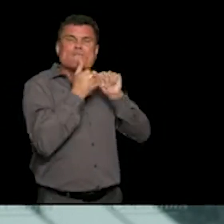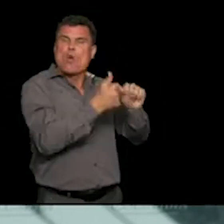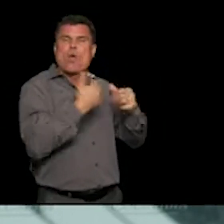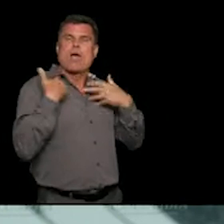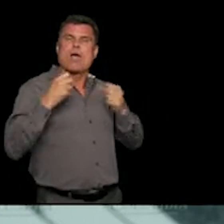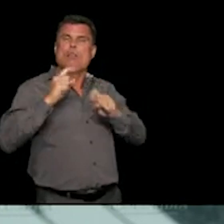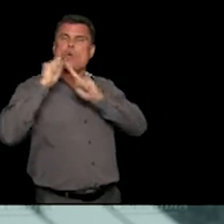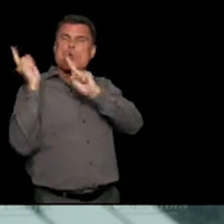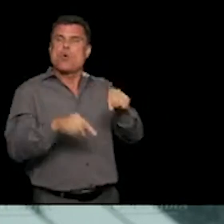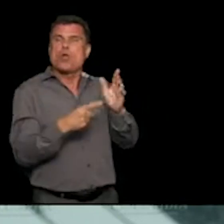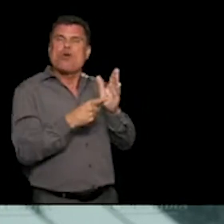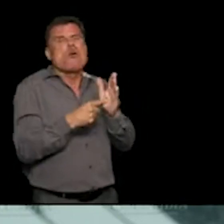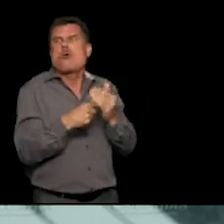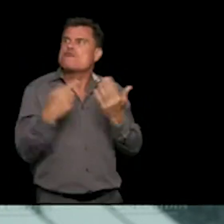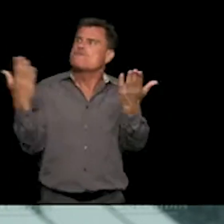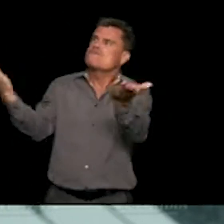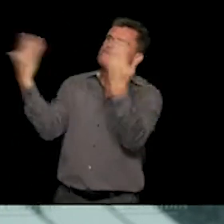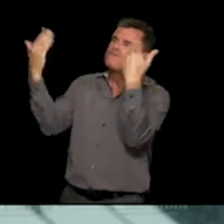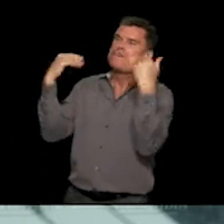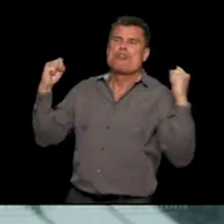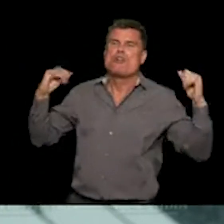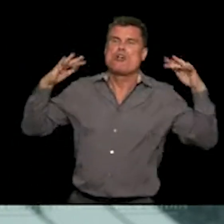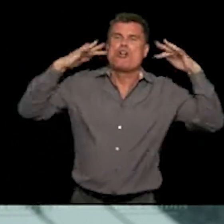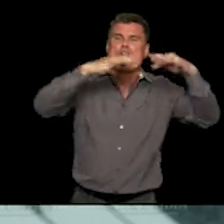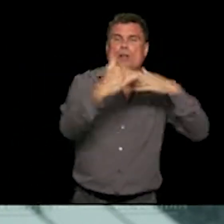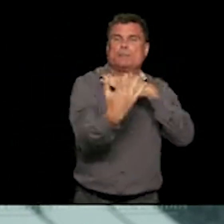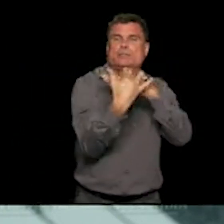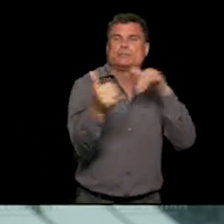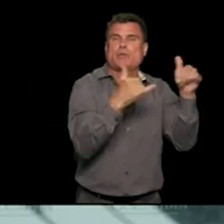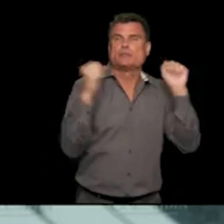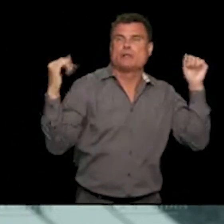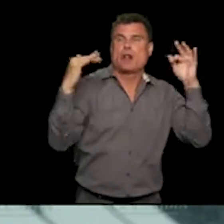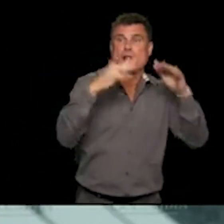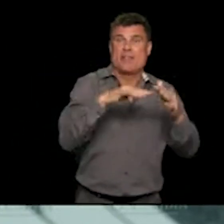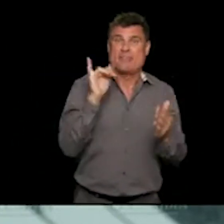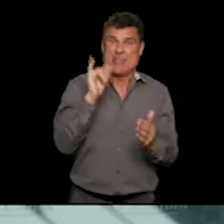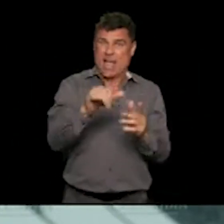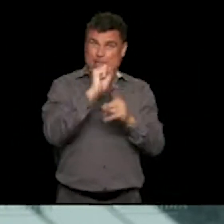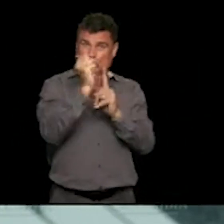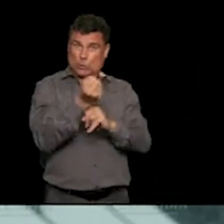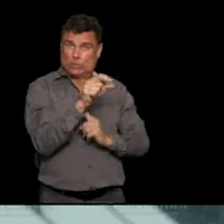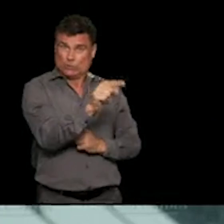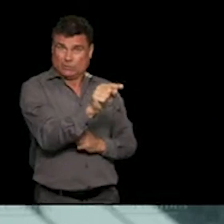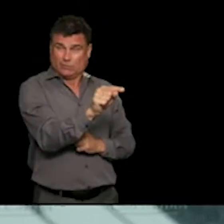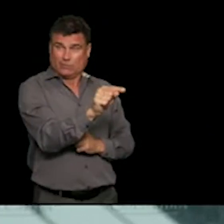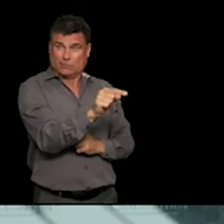The individual or individuals who are responsible for that would get a